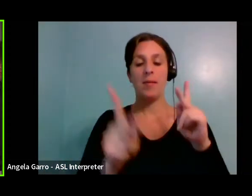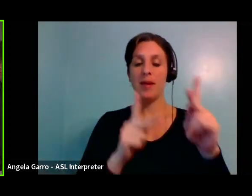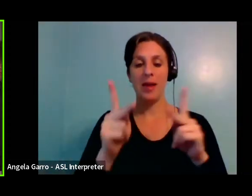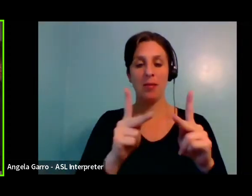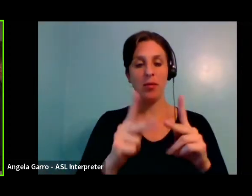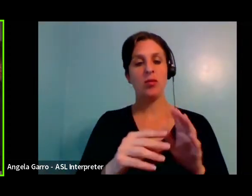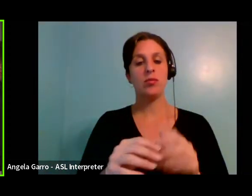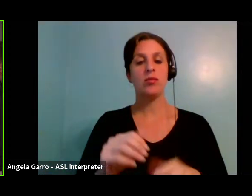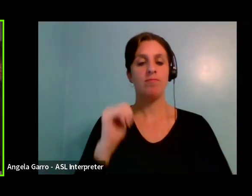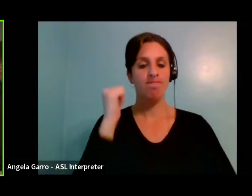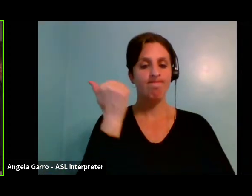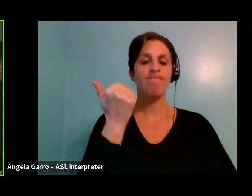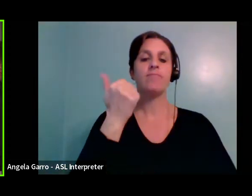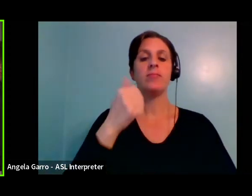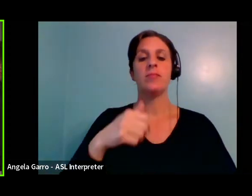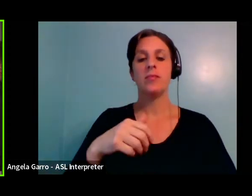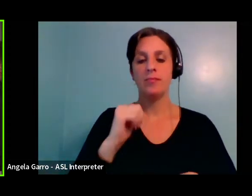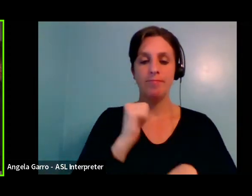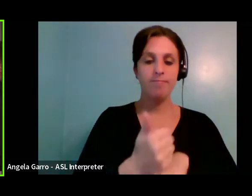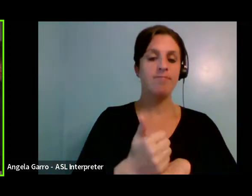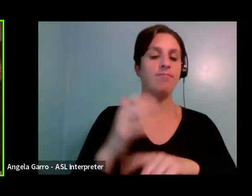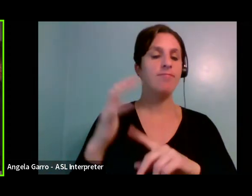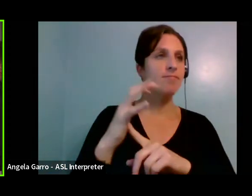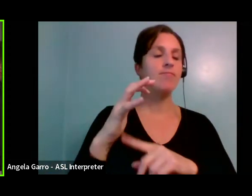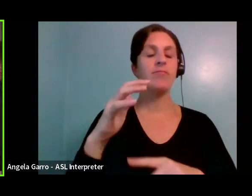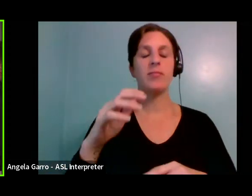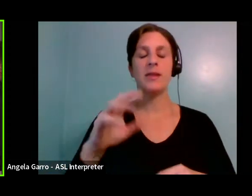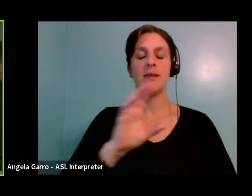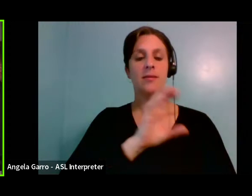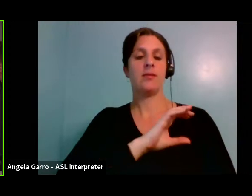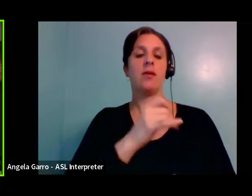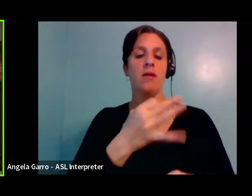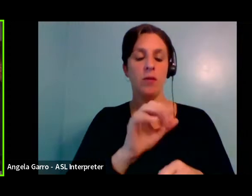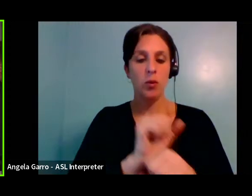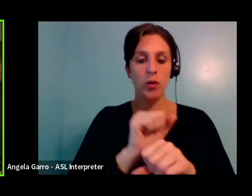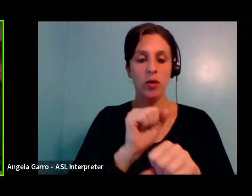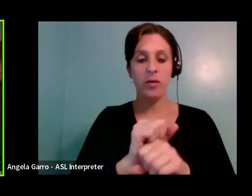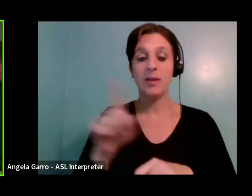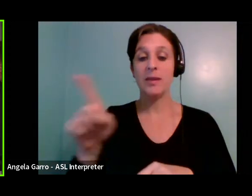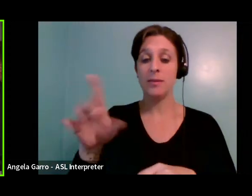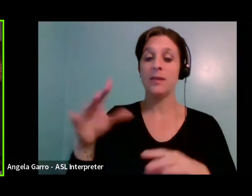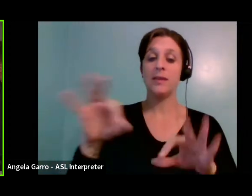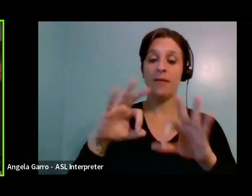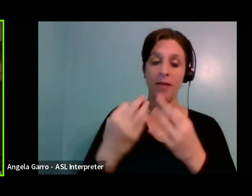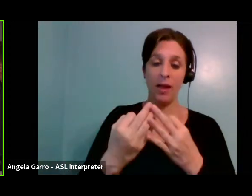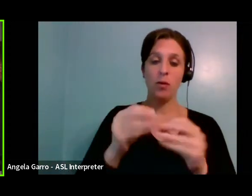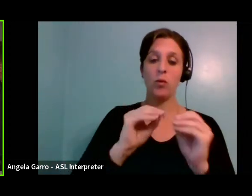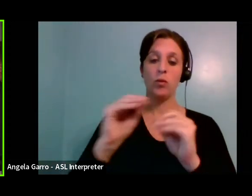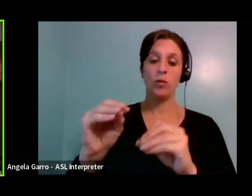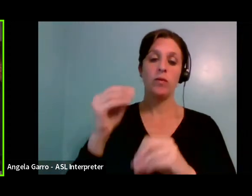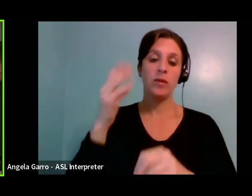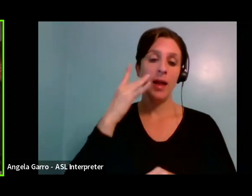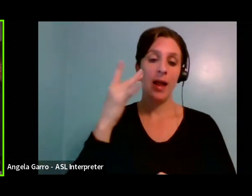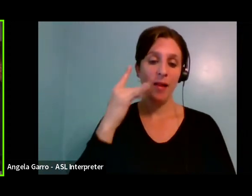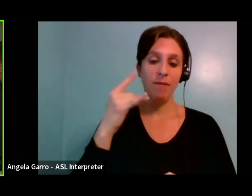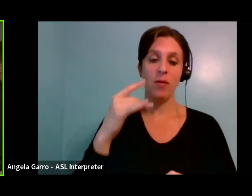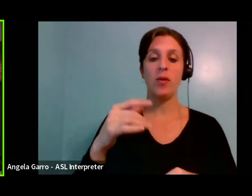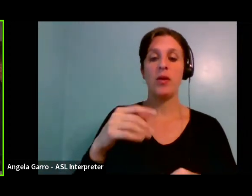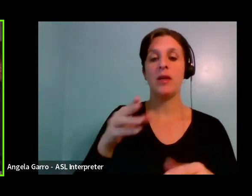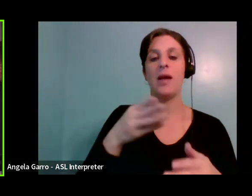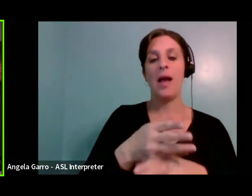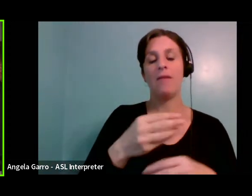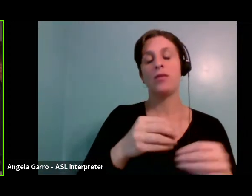Whereas, born near Yuma, Arizona in 1927, Chavez and his family moved to California after losing their home during the